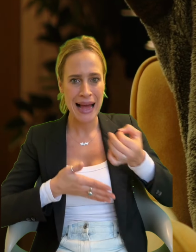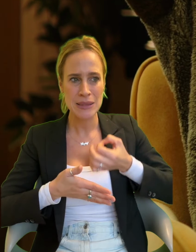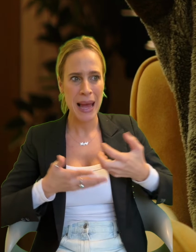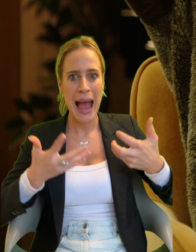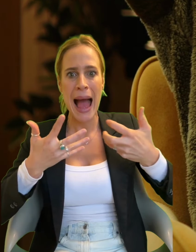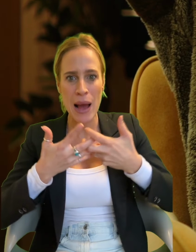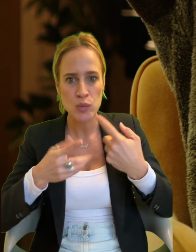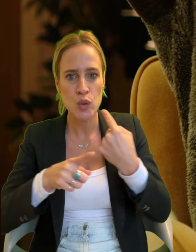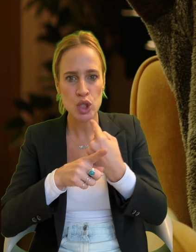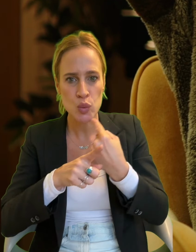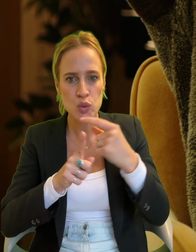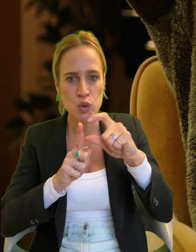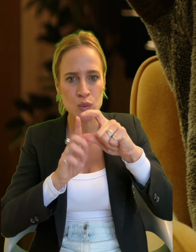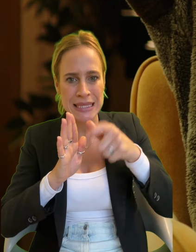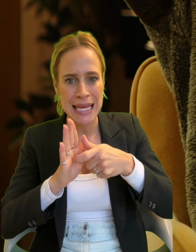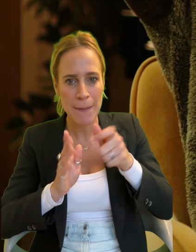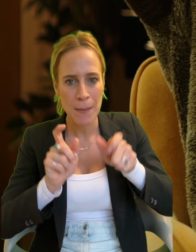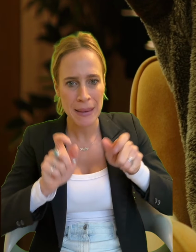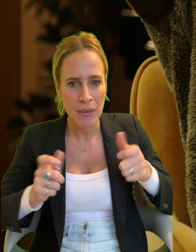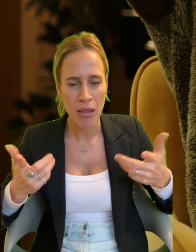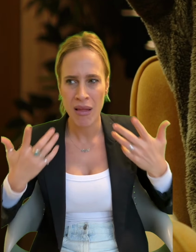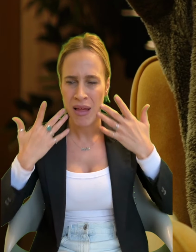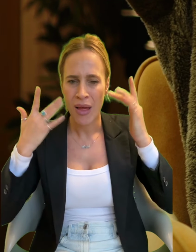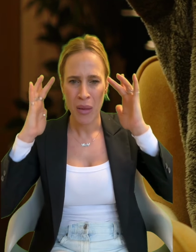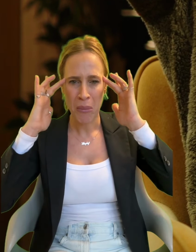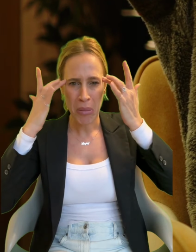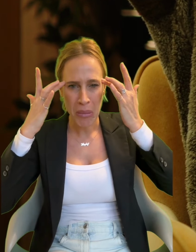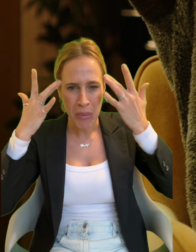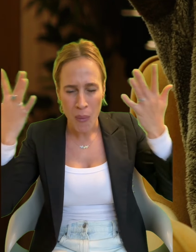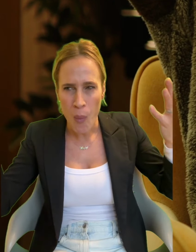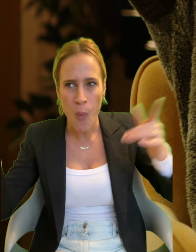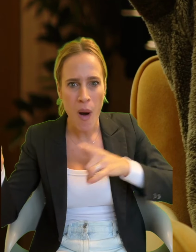me, and I realised what my